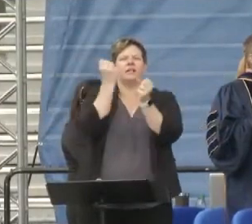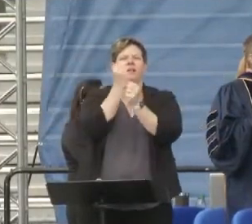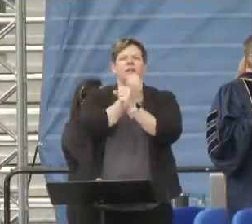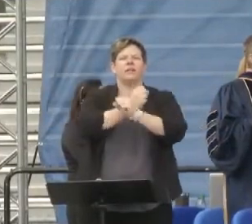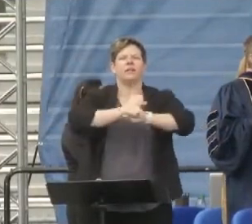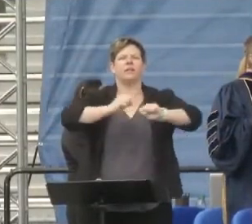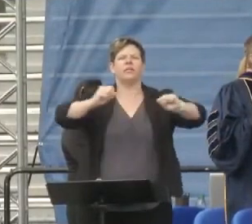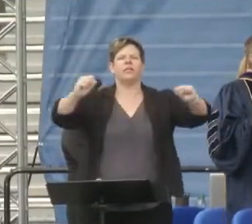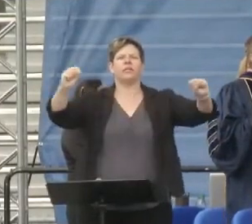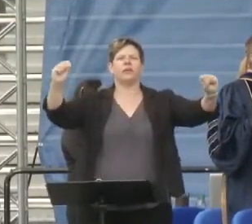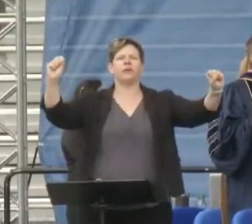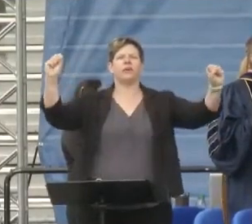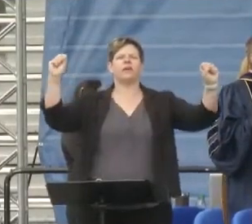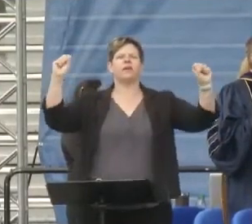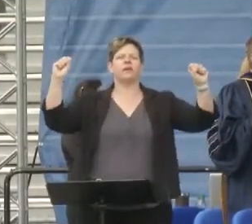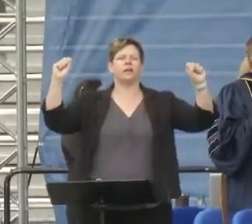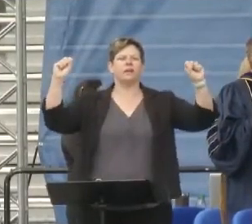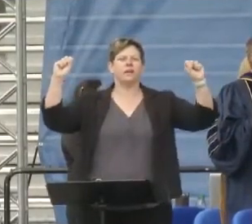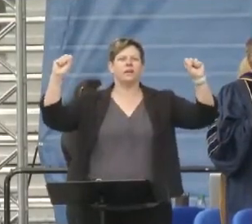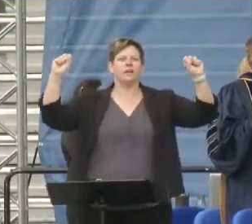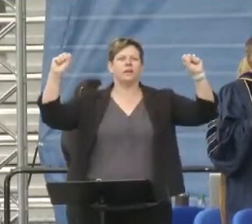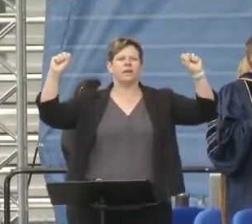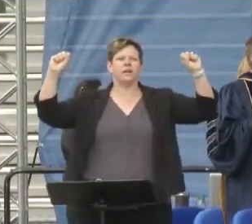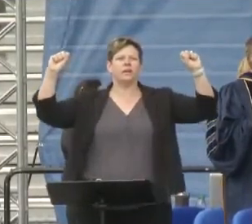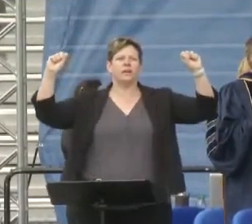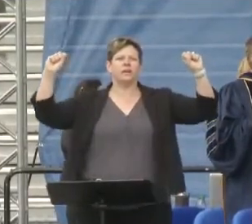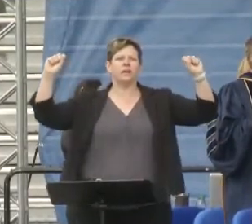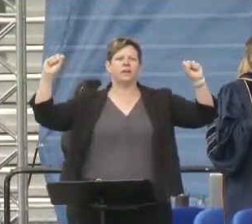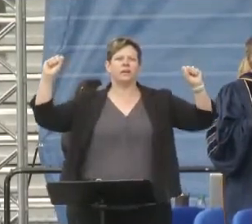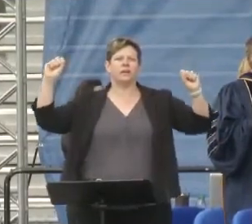land of the free,